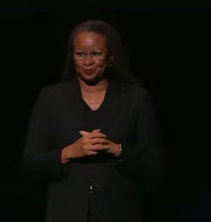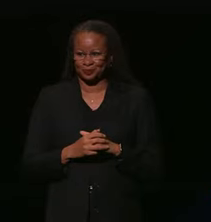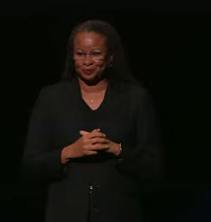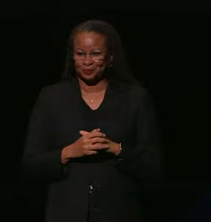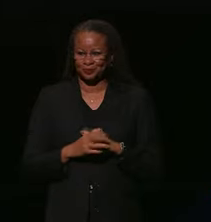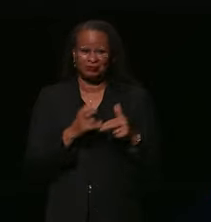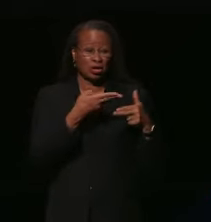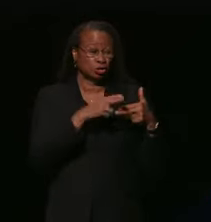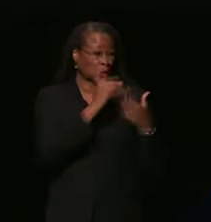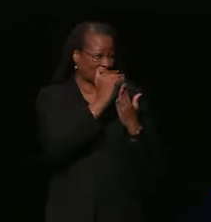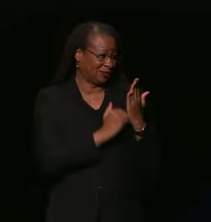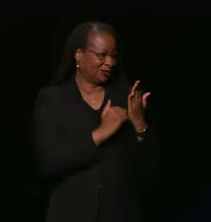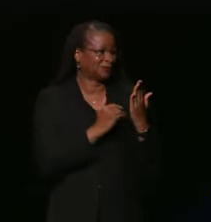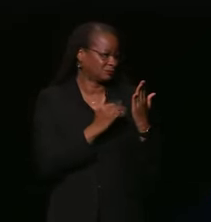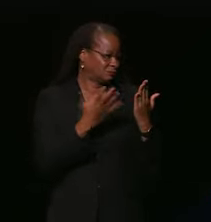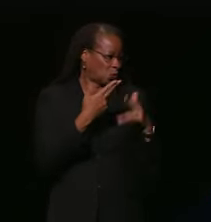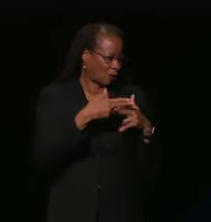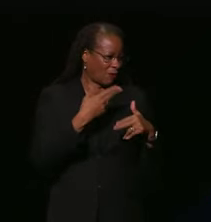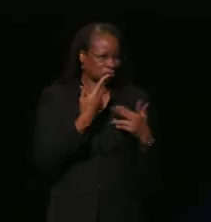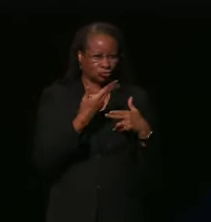Our short list, right?